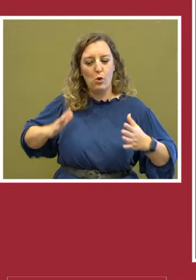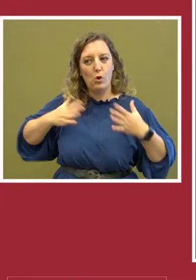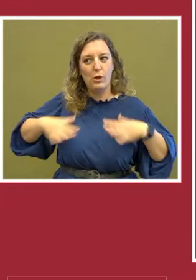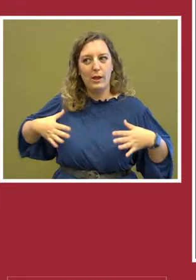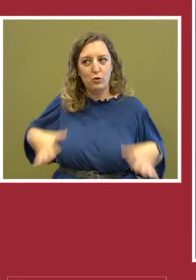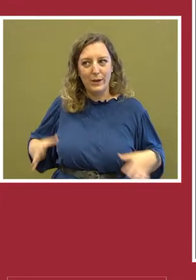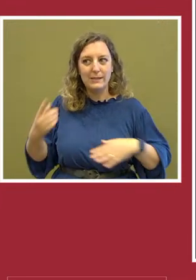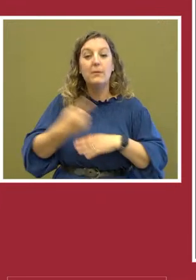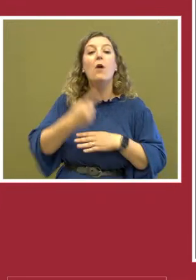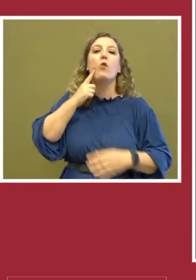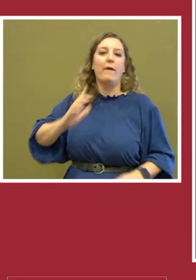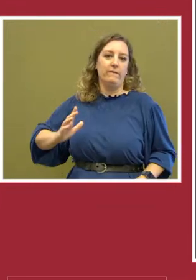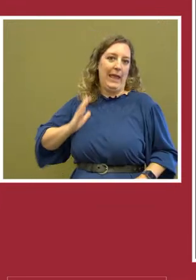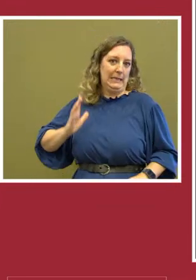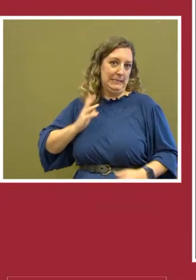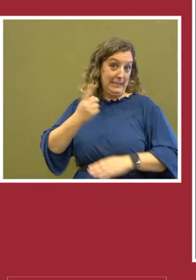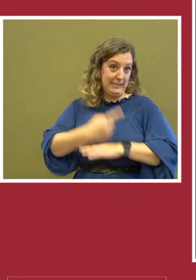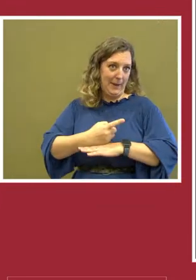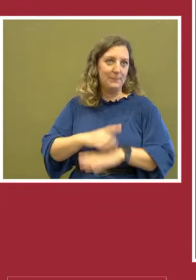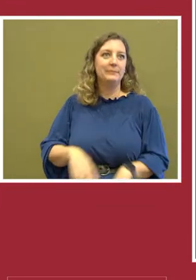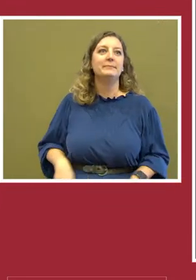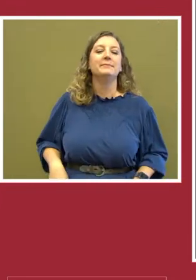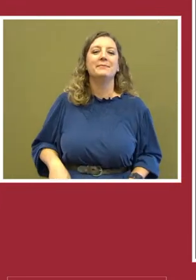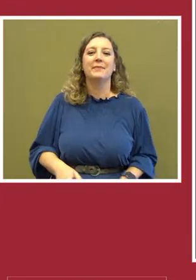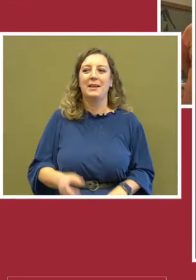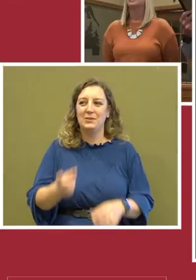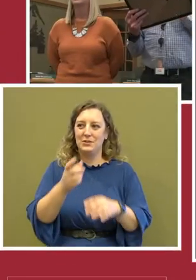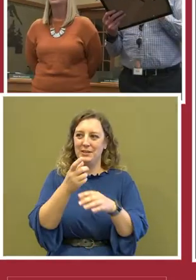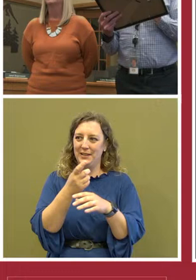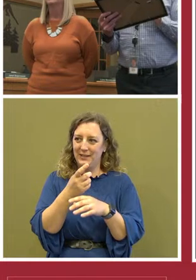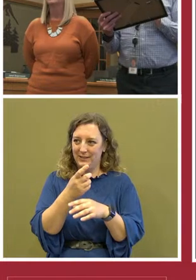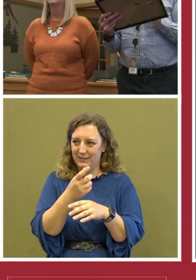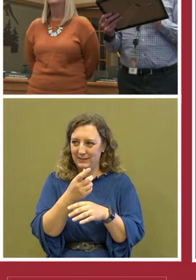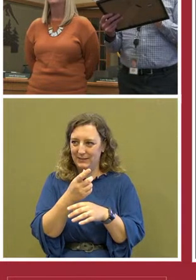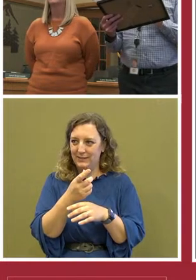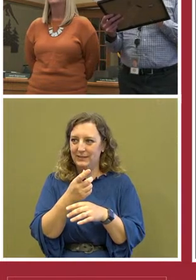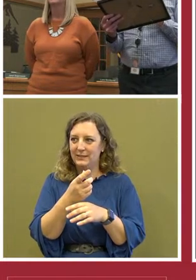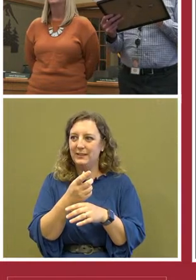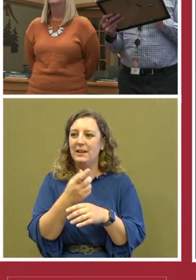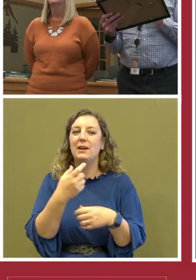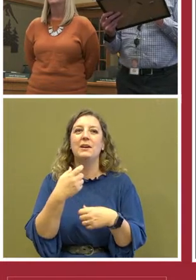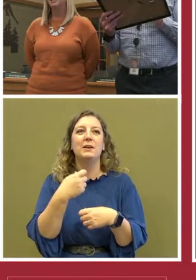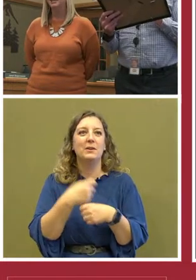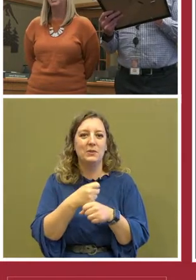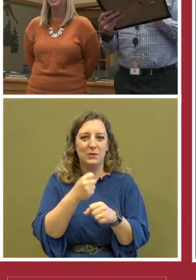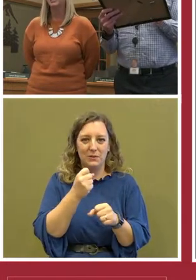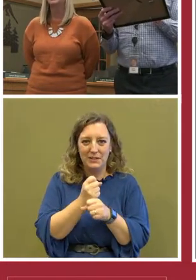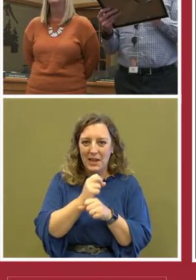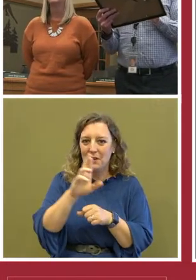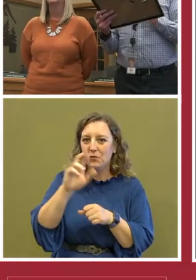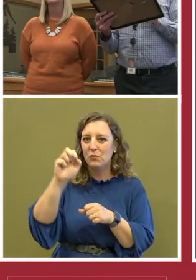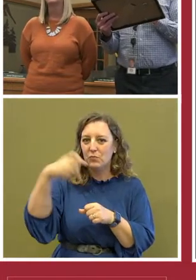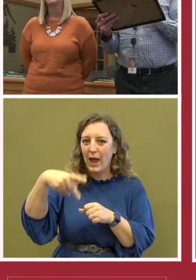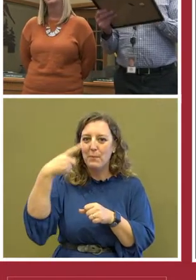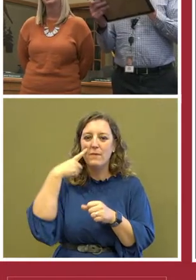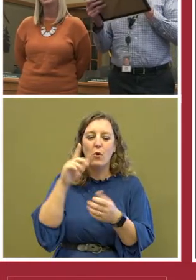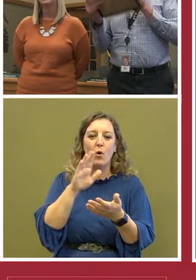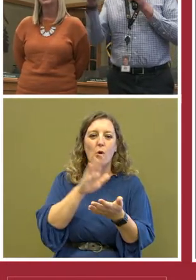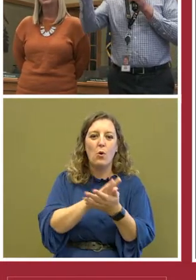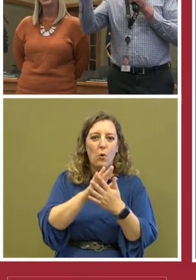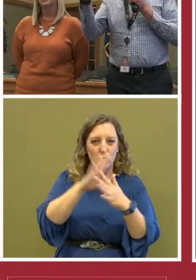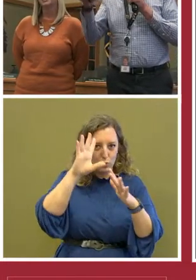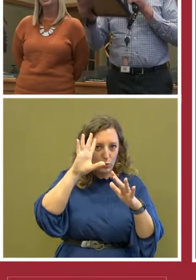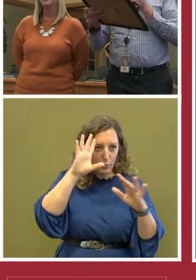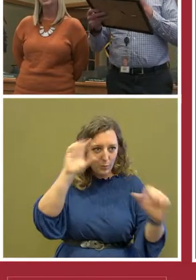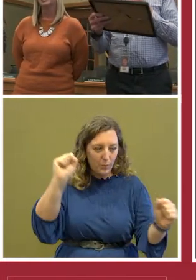It was fancy day. She has created a wrap for assistant principal's 40th birthday party. Principal Michael Hicks, back of the